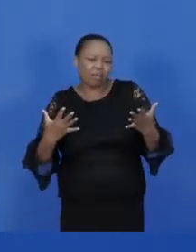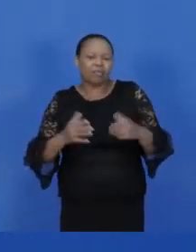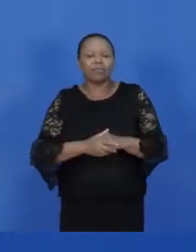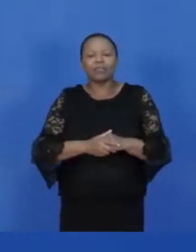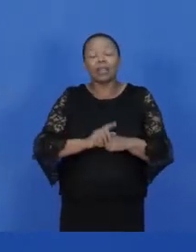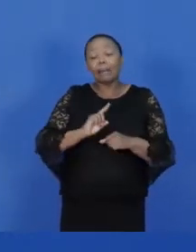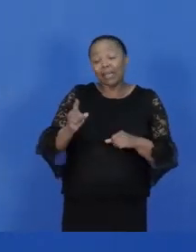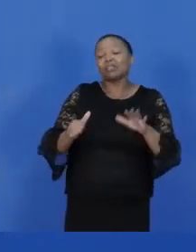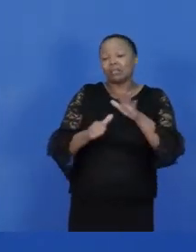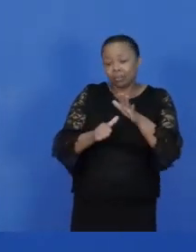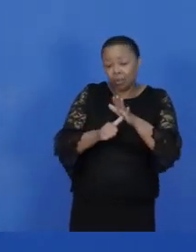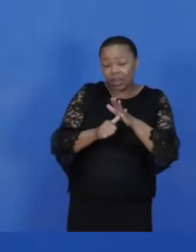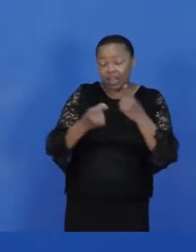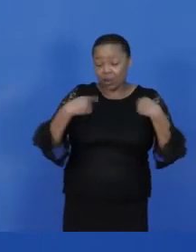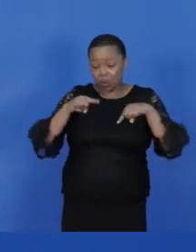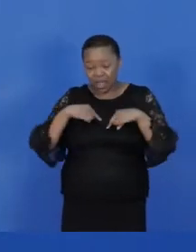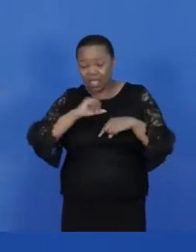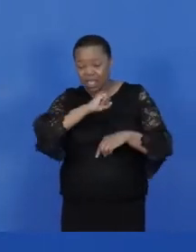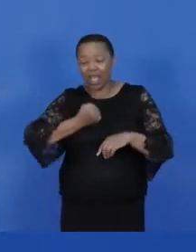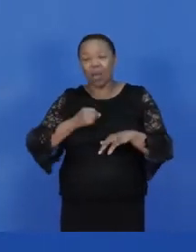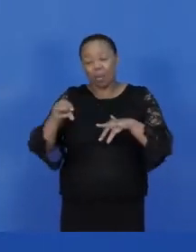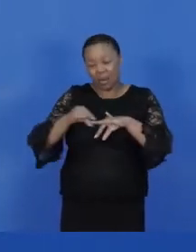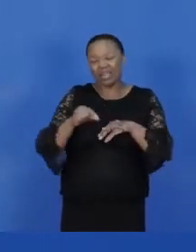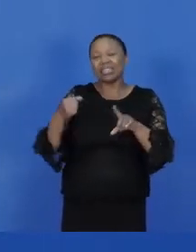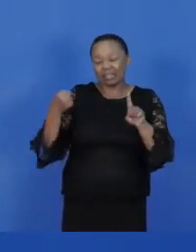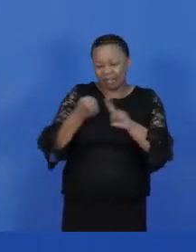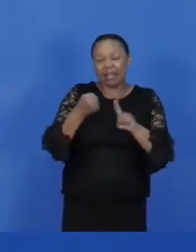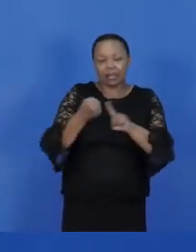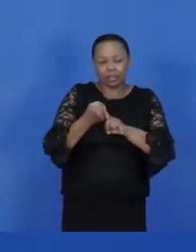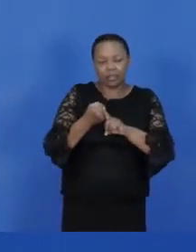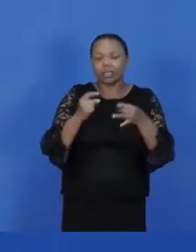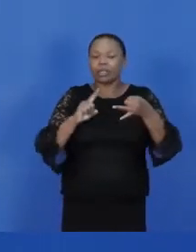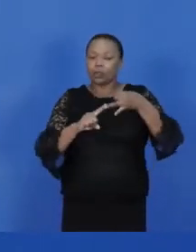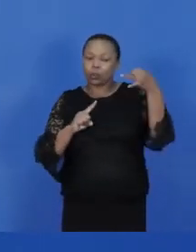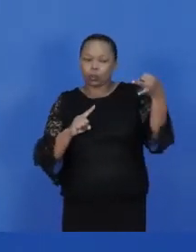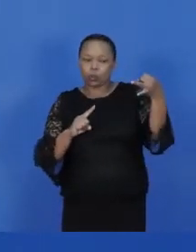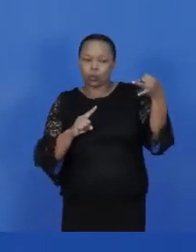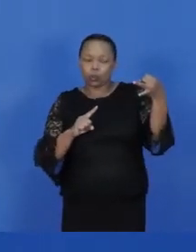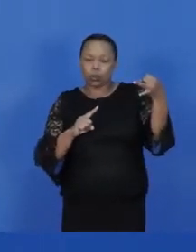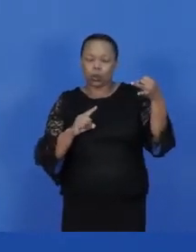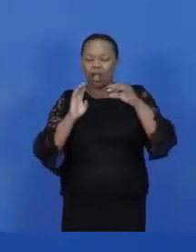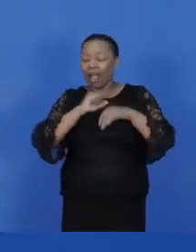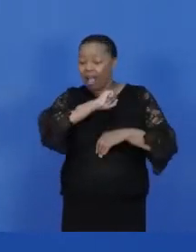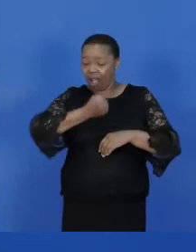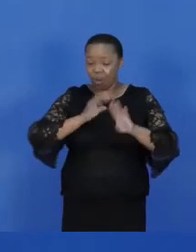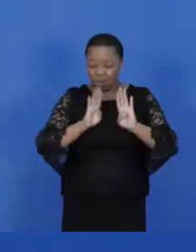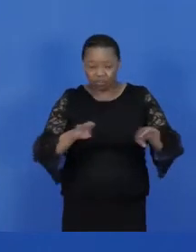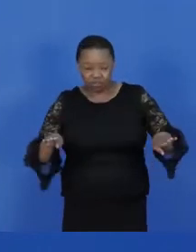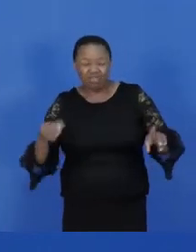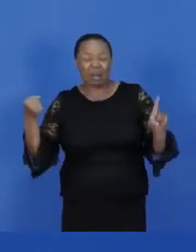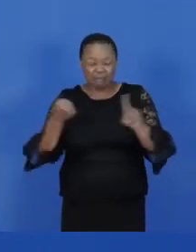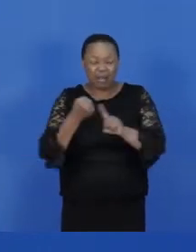is important that we fight for our marriages in this season. But number two, we also need to fight for the well-being of our children. We need to ask